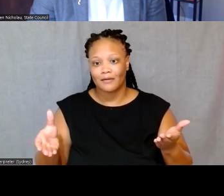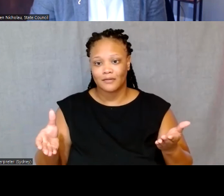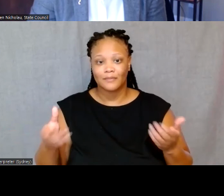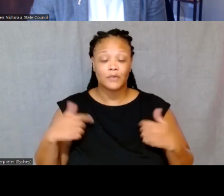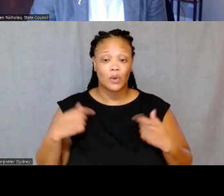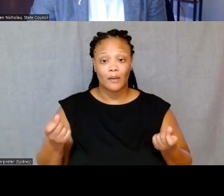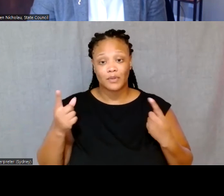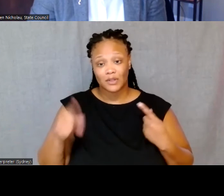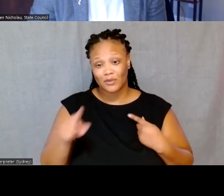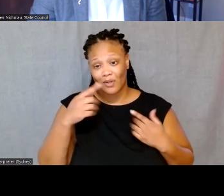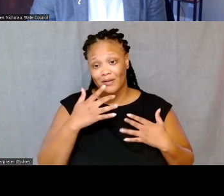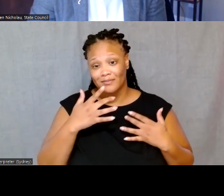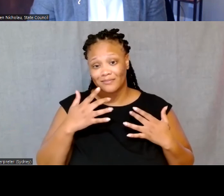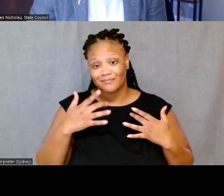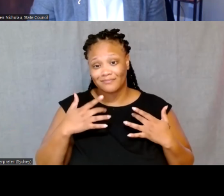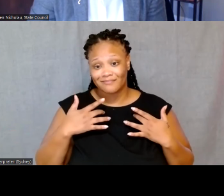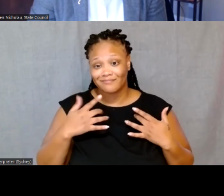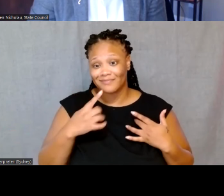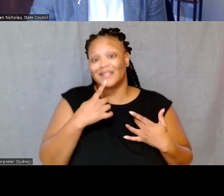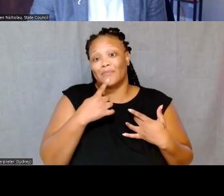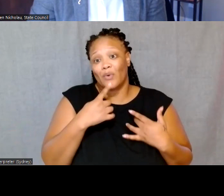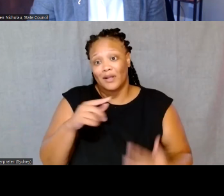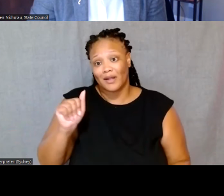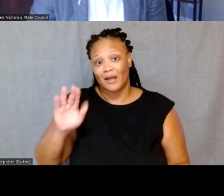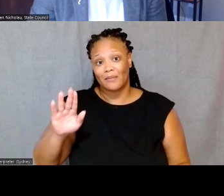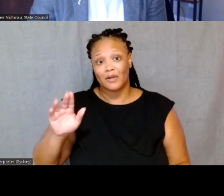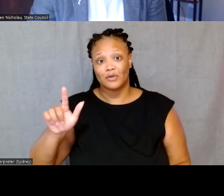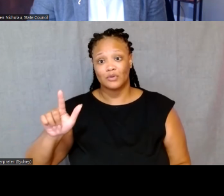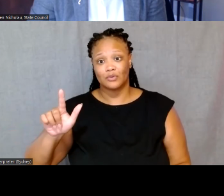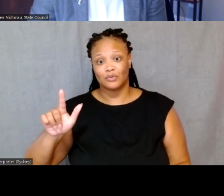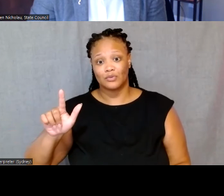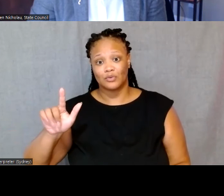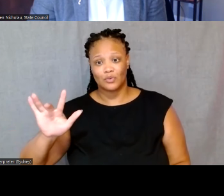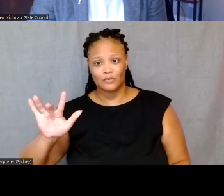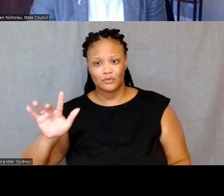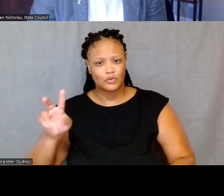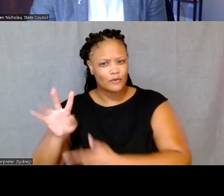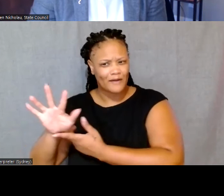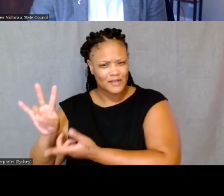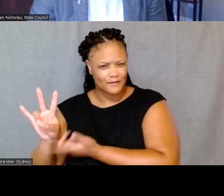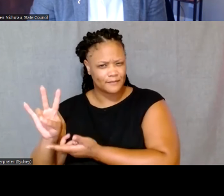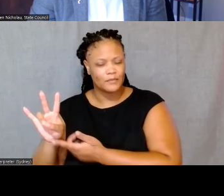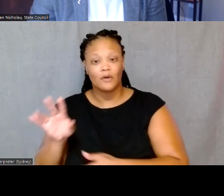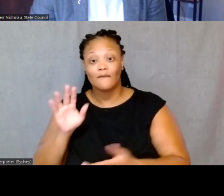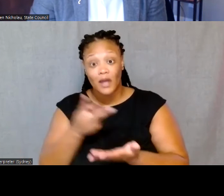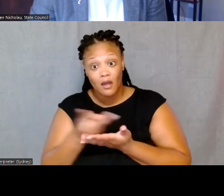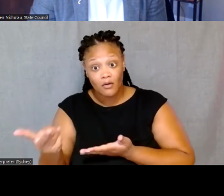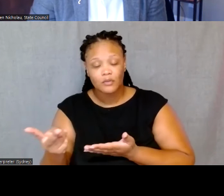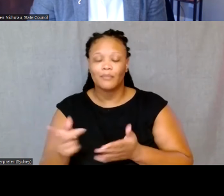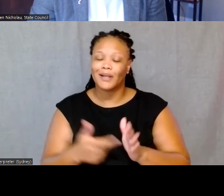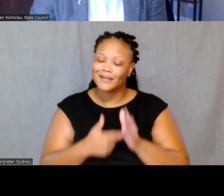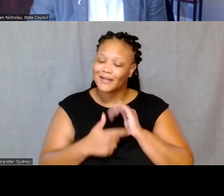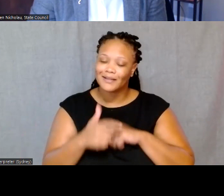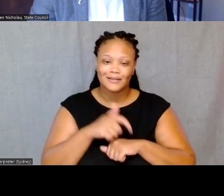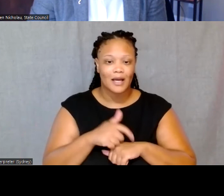2547 failing, it takes time. So we have to run these bills over and over again because we